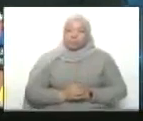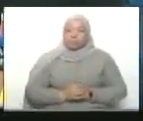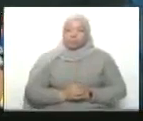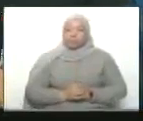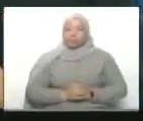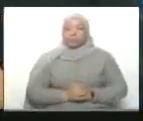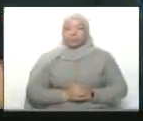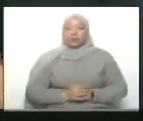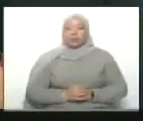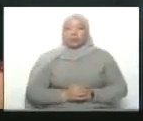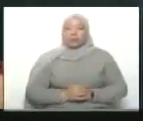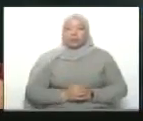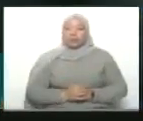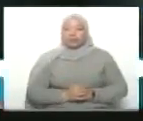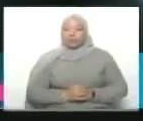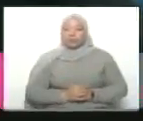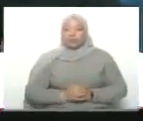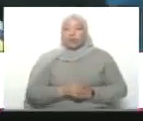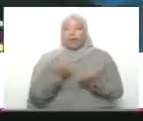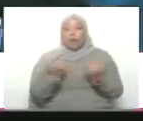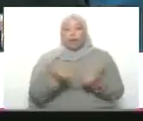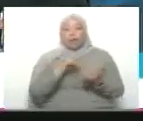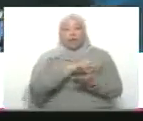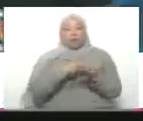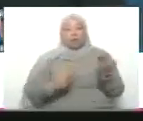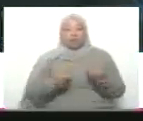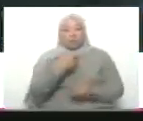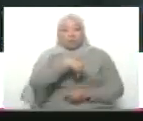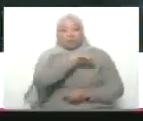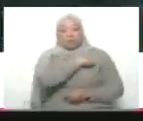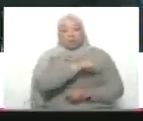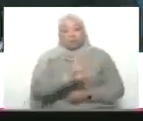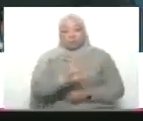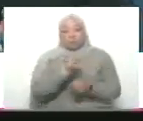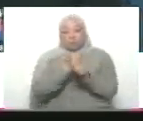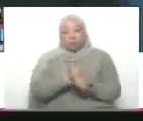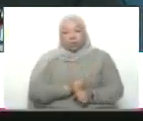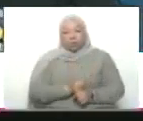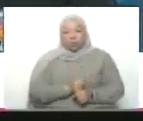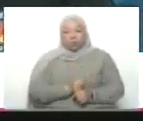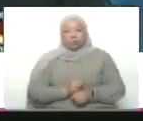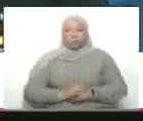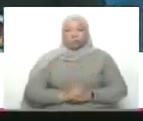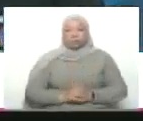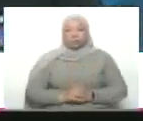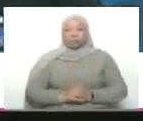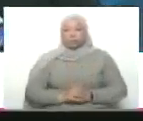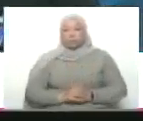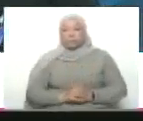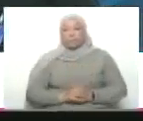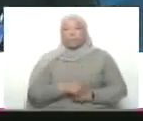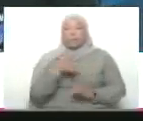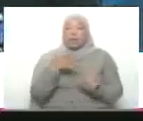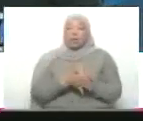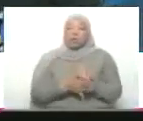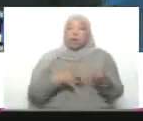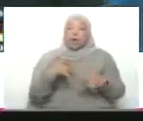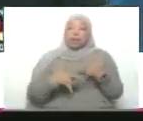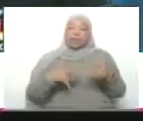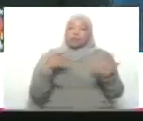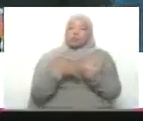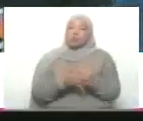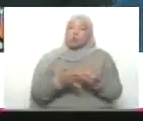de Nepal, y soy activista sobre el calentamiento humano global. He venido a participar en la